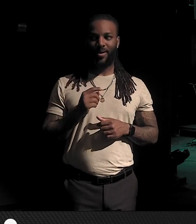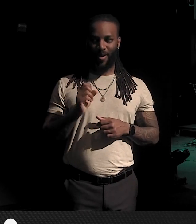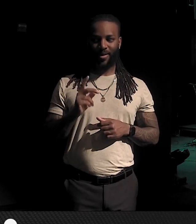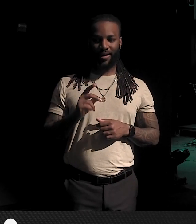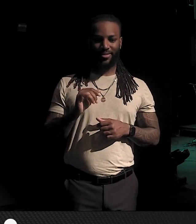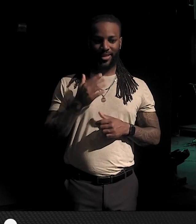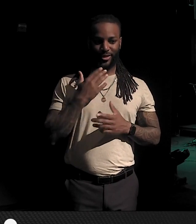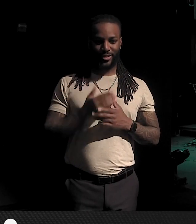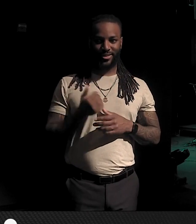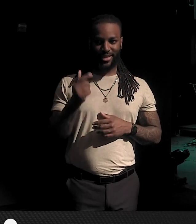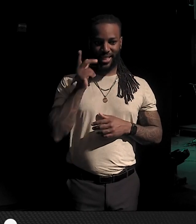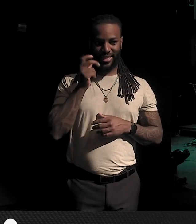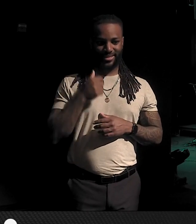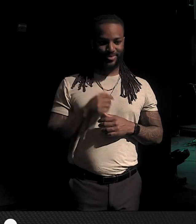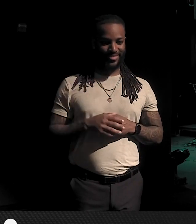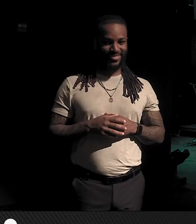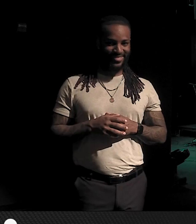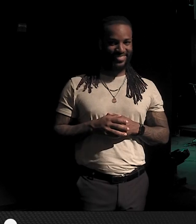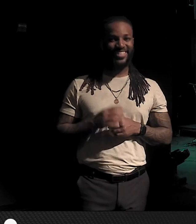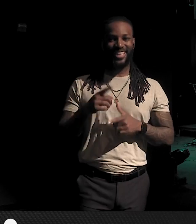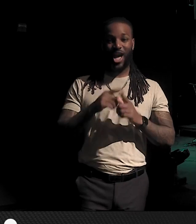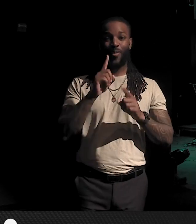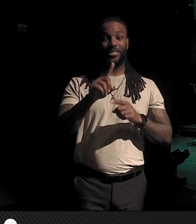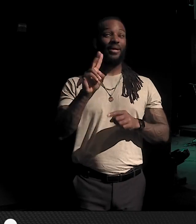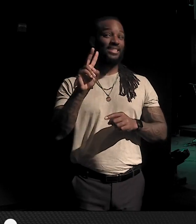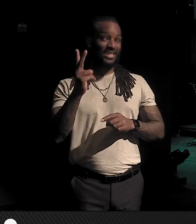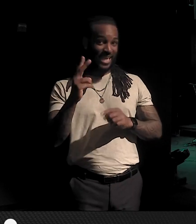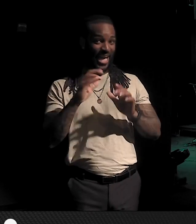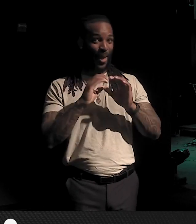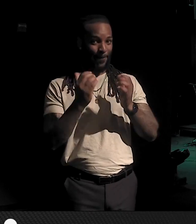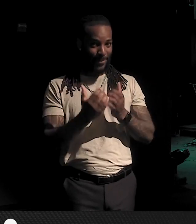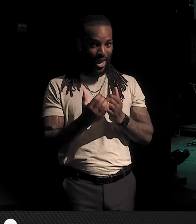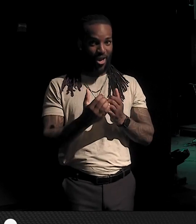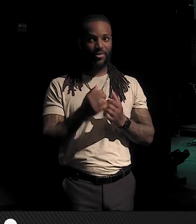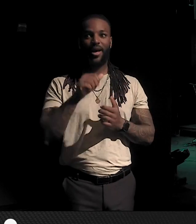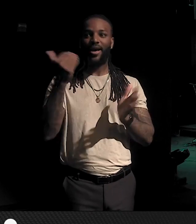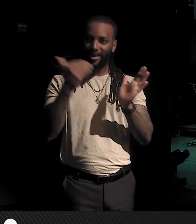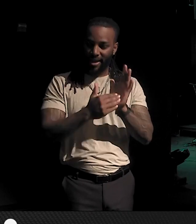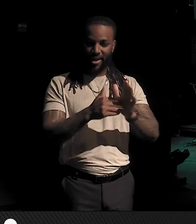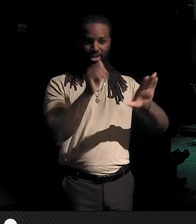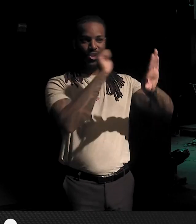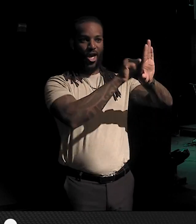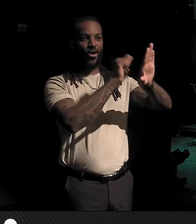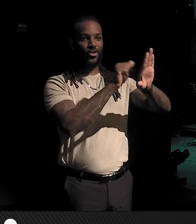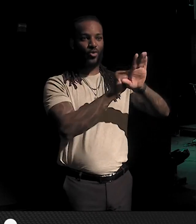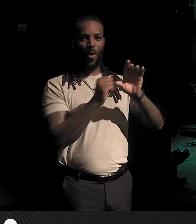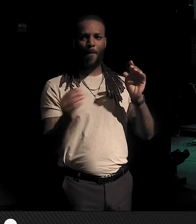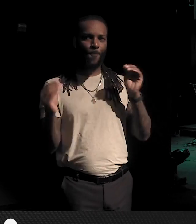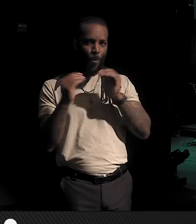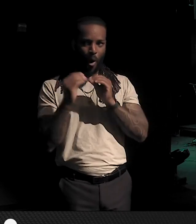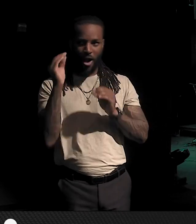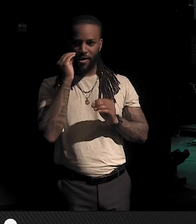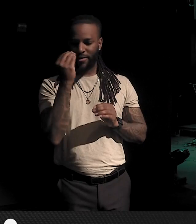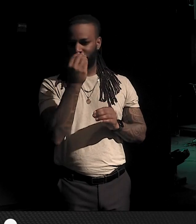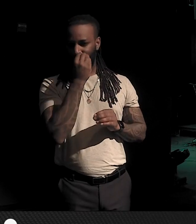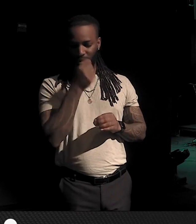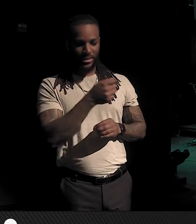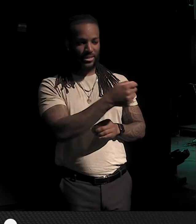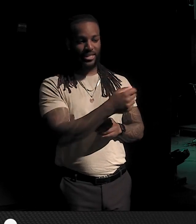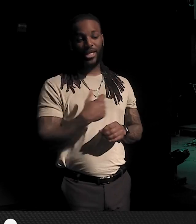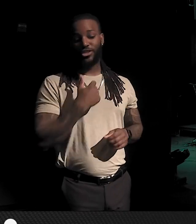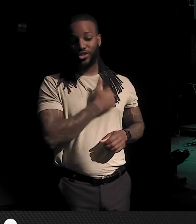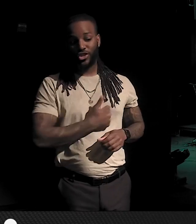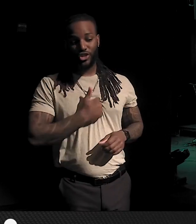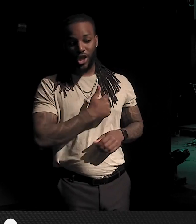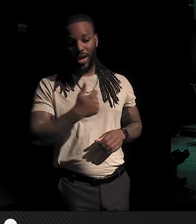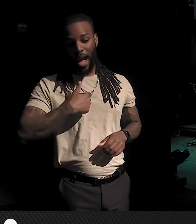like that. And then I went to my second bell, and there was a knock on the door and another dozen roses with a little note that said, sorry, I'm